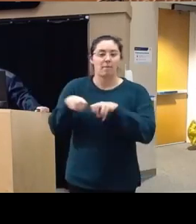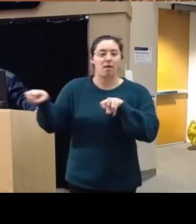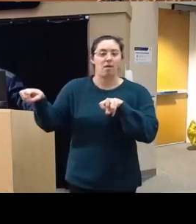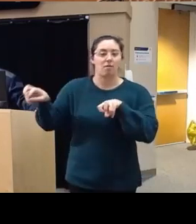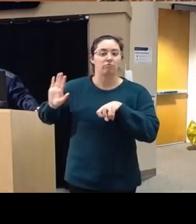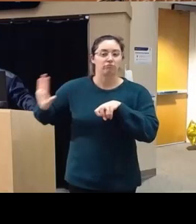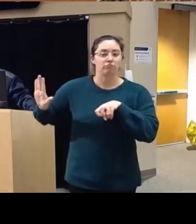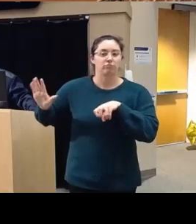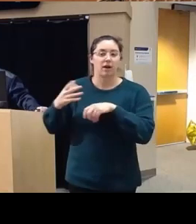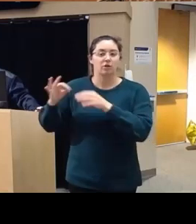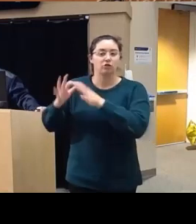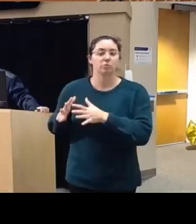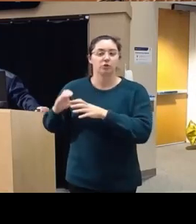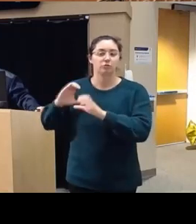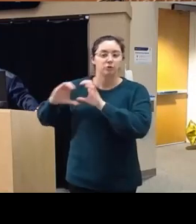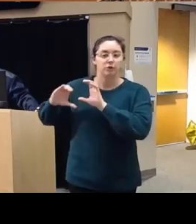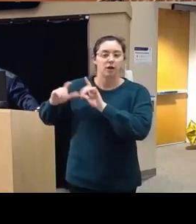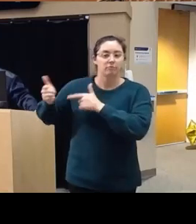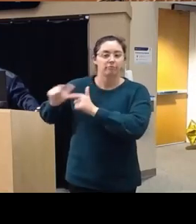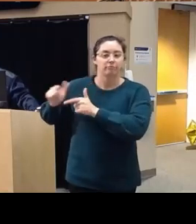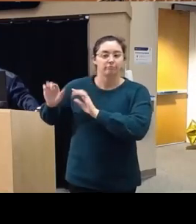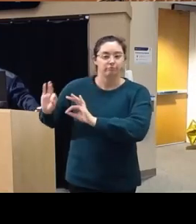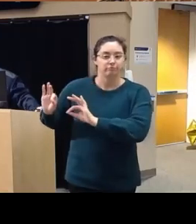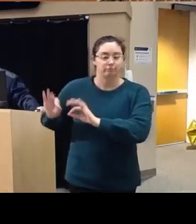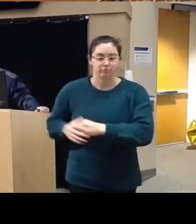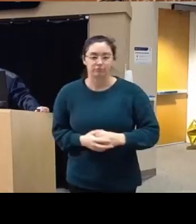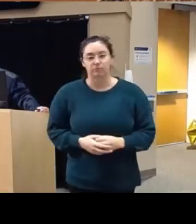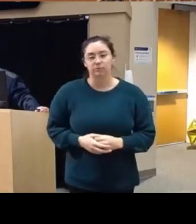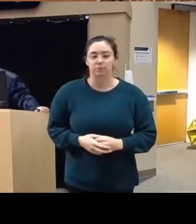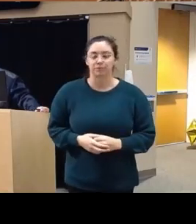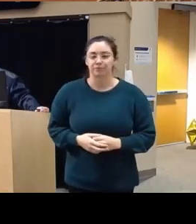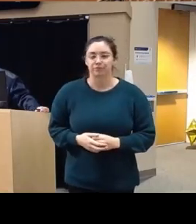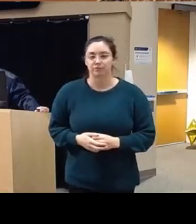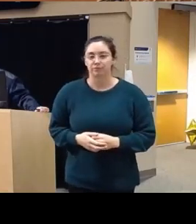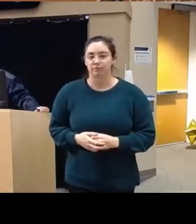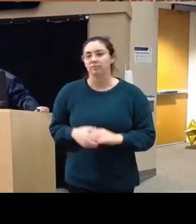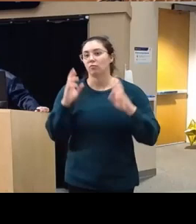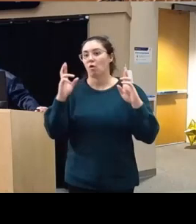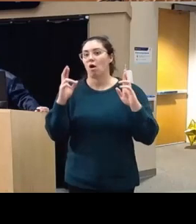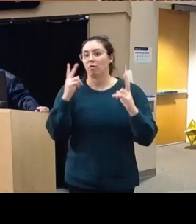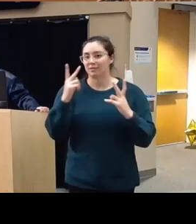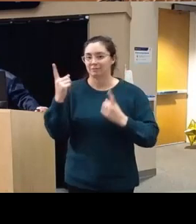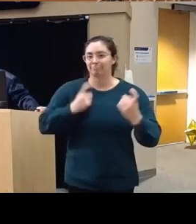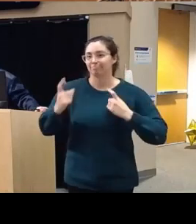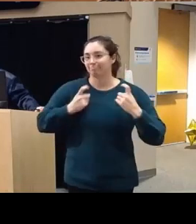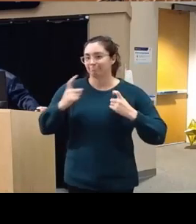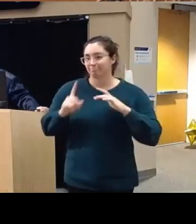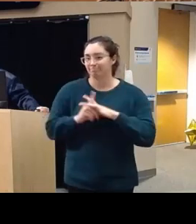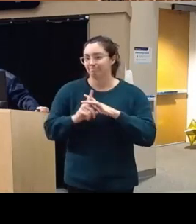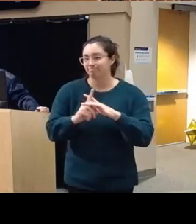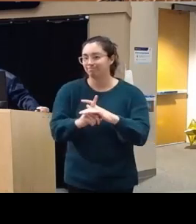panelists and the interpreters to communicate during this session here. So we hope to see some questions coming